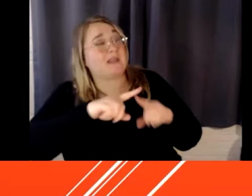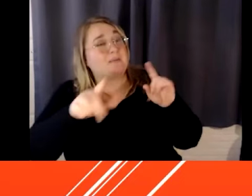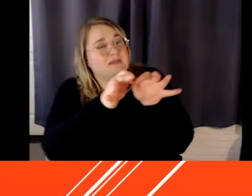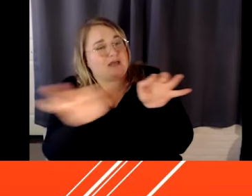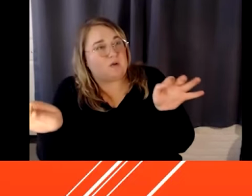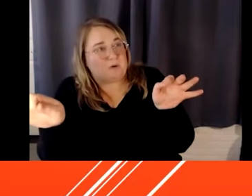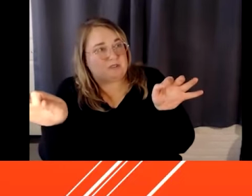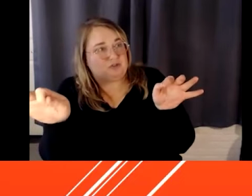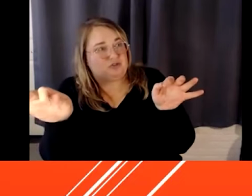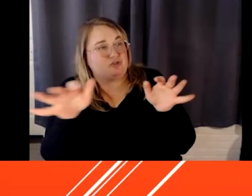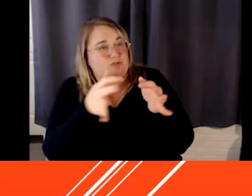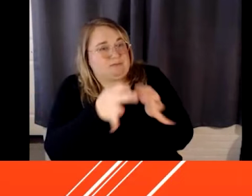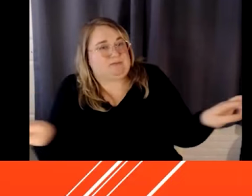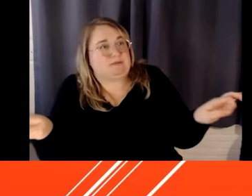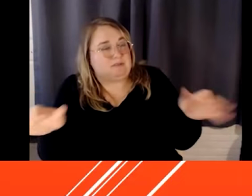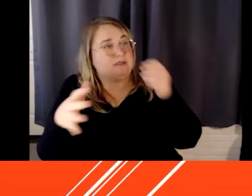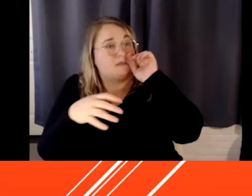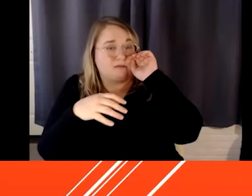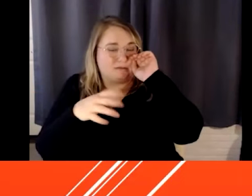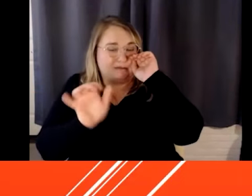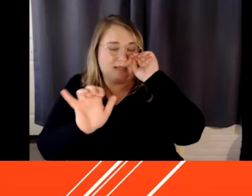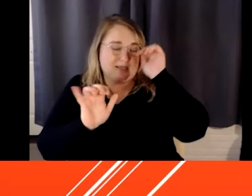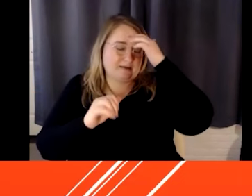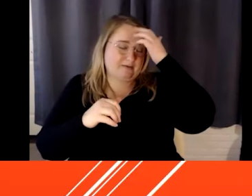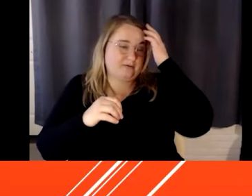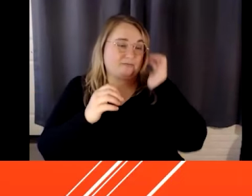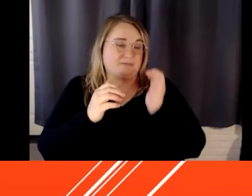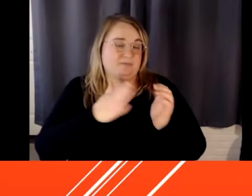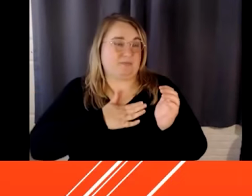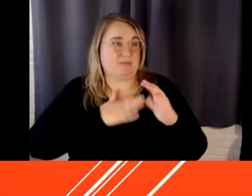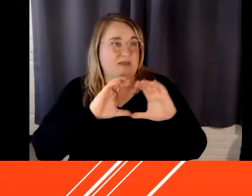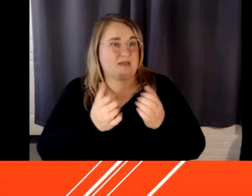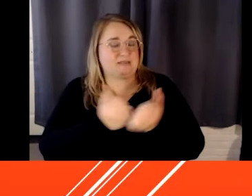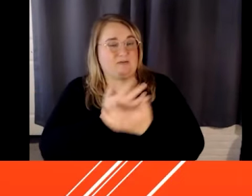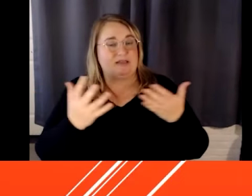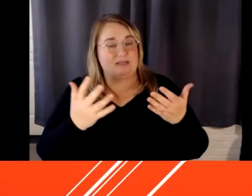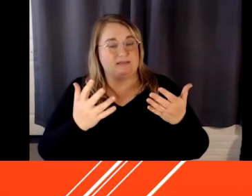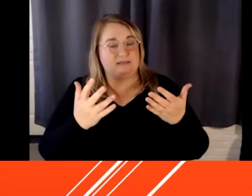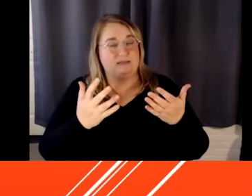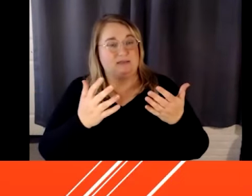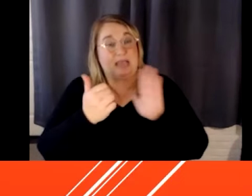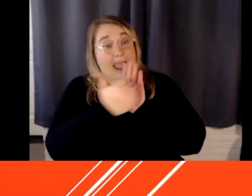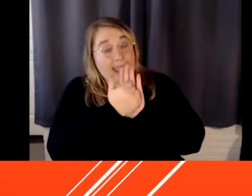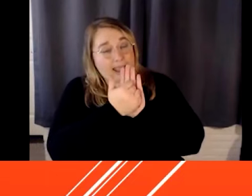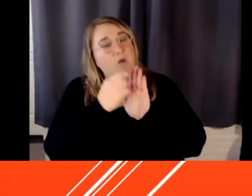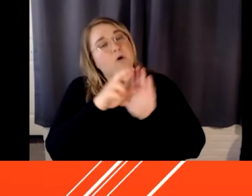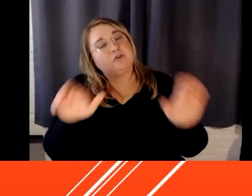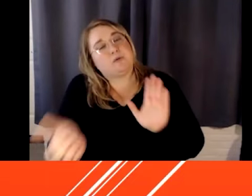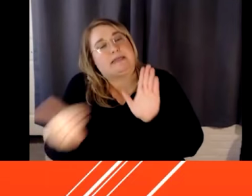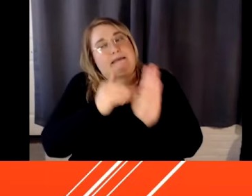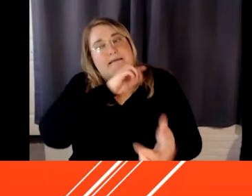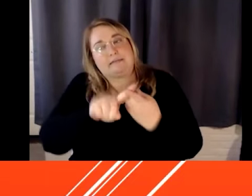with you. Because my process, everything is A or do it again until you get it up to A level. There's There you